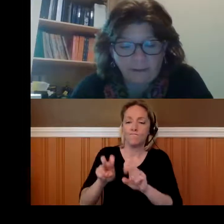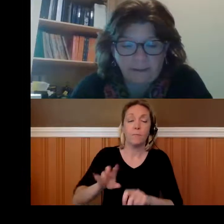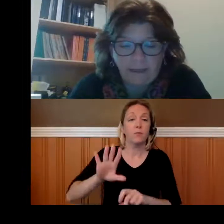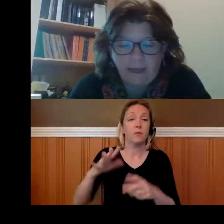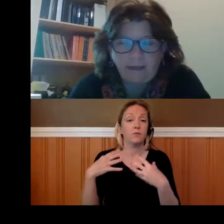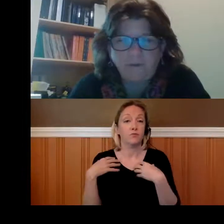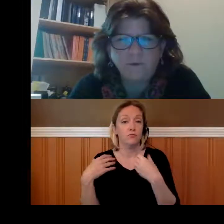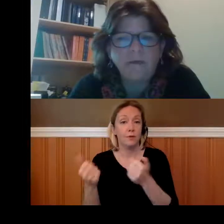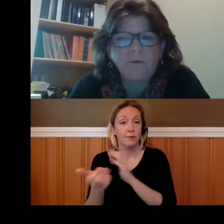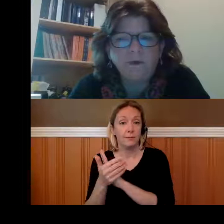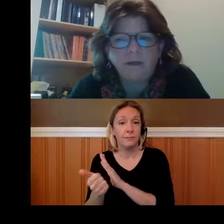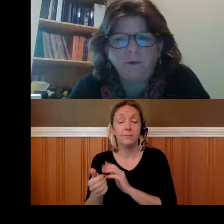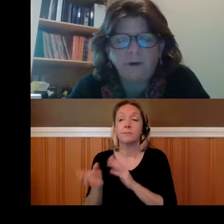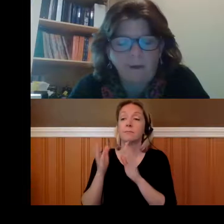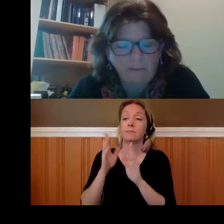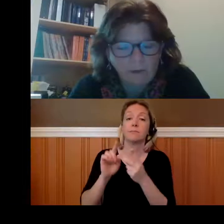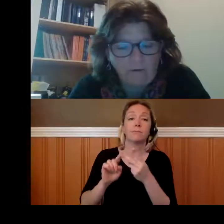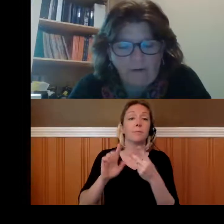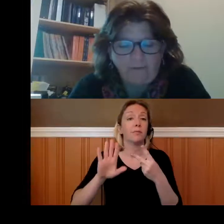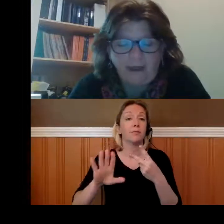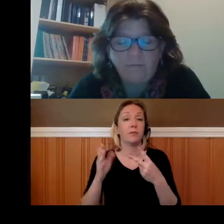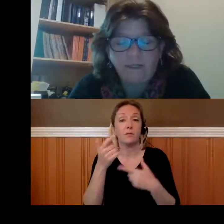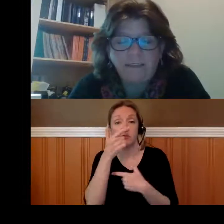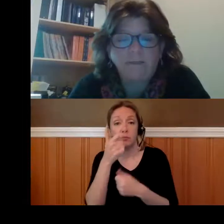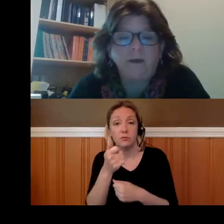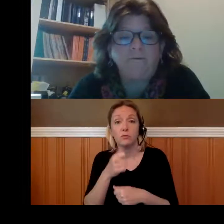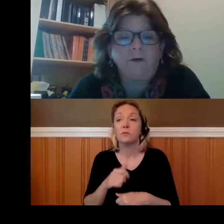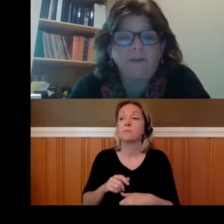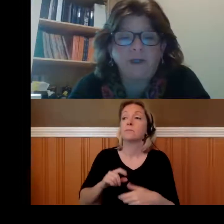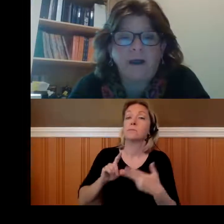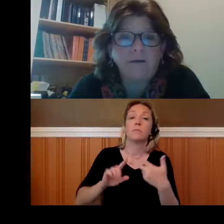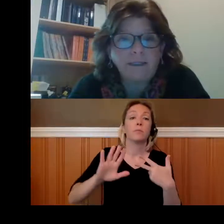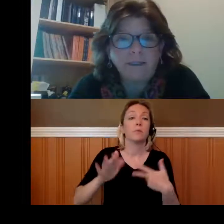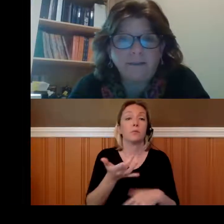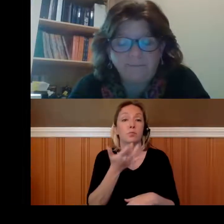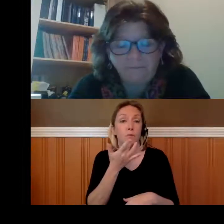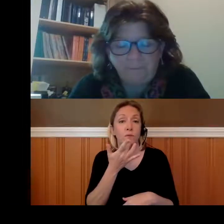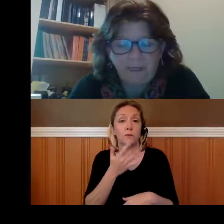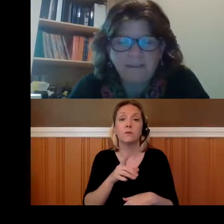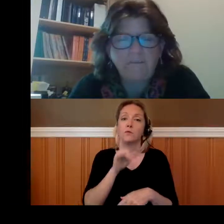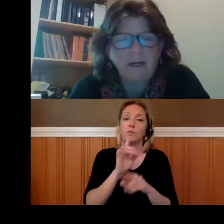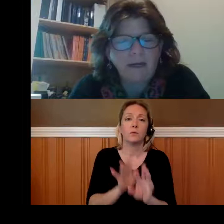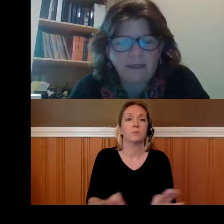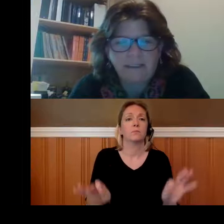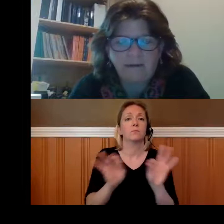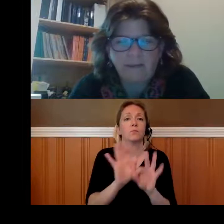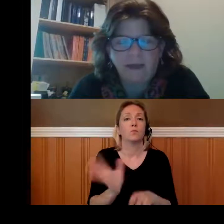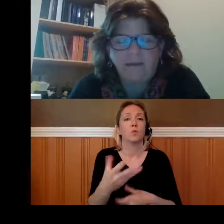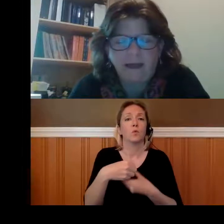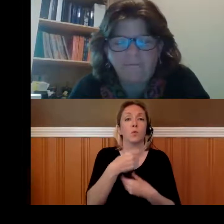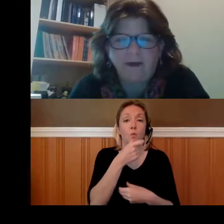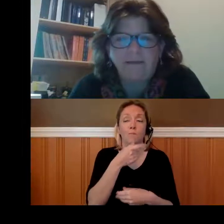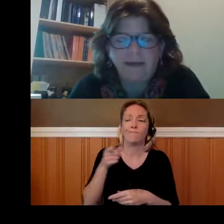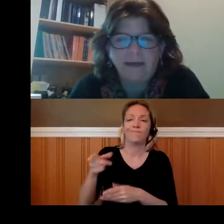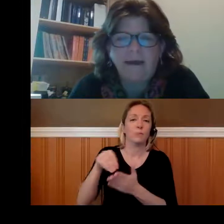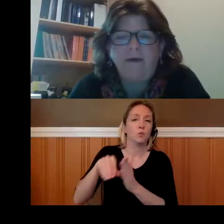interests. And it's really important that we remember that we need to involve the child in this, because many, many times I